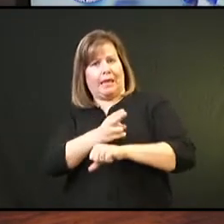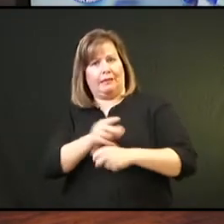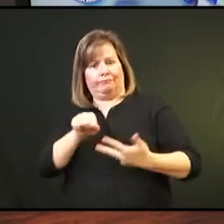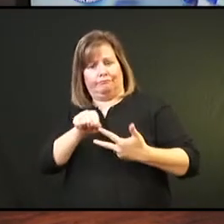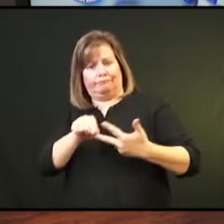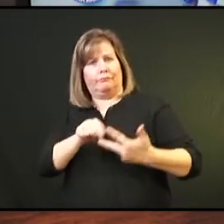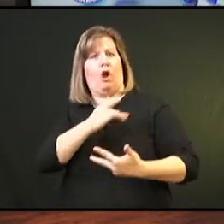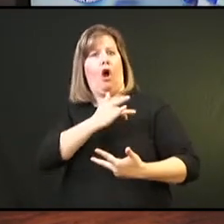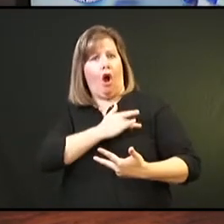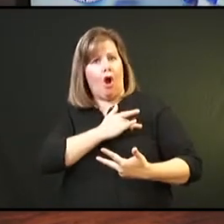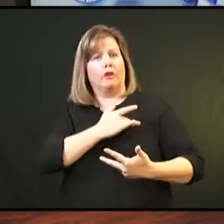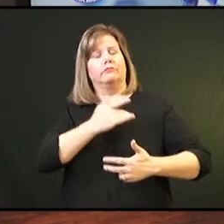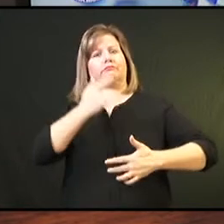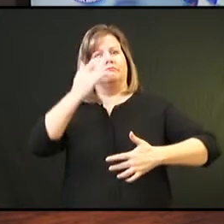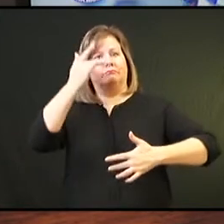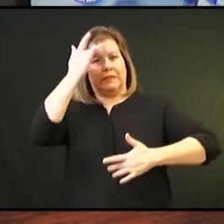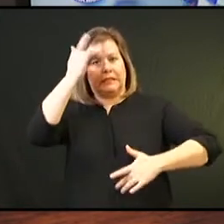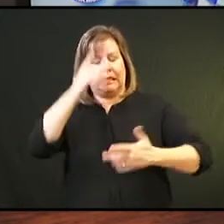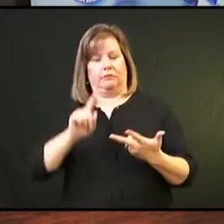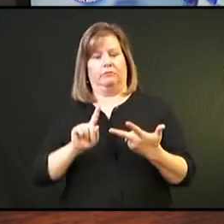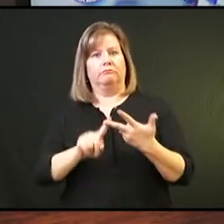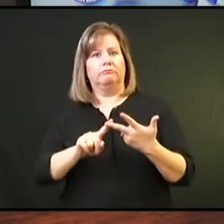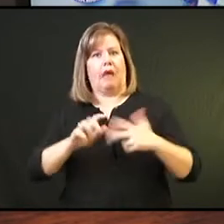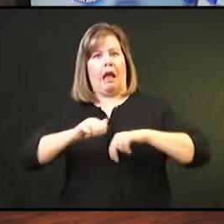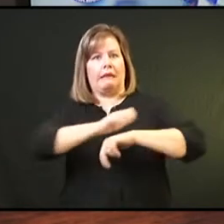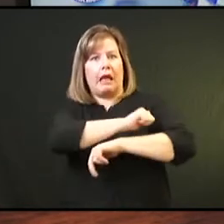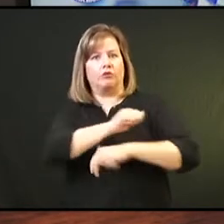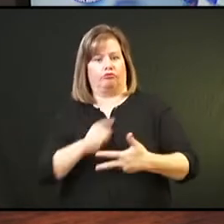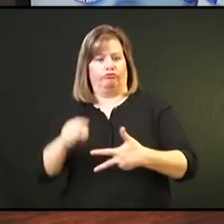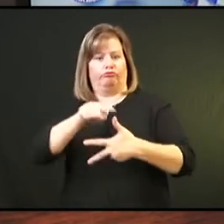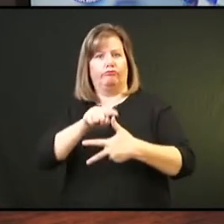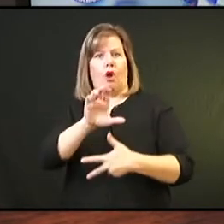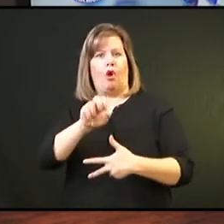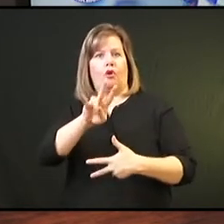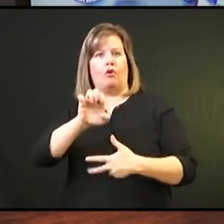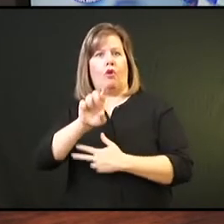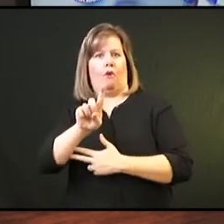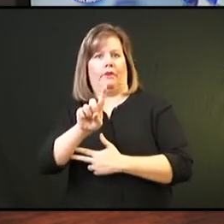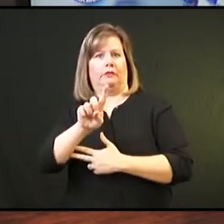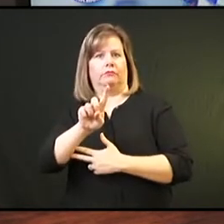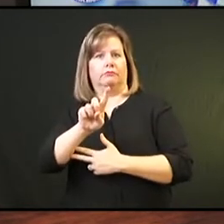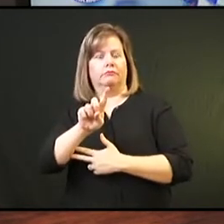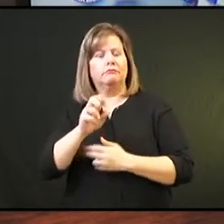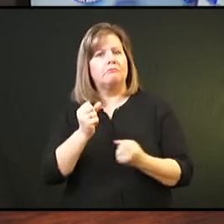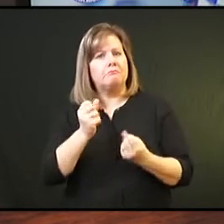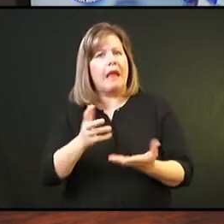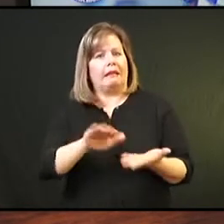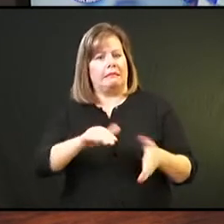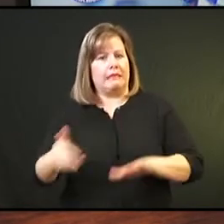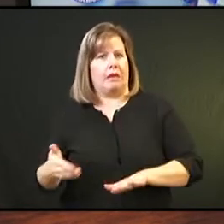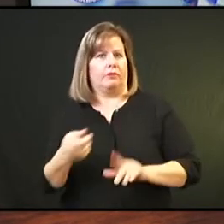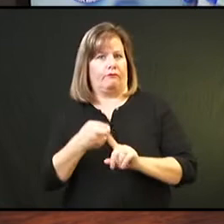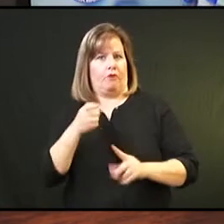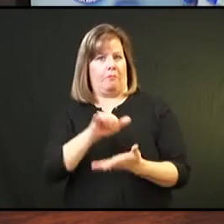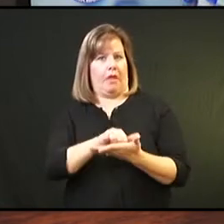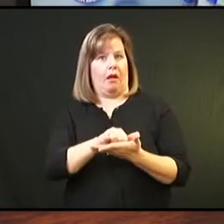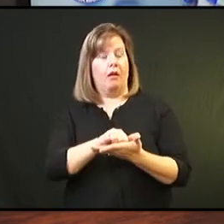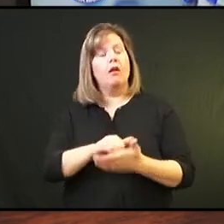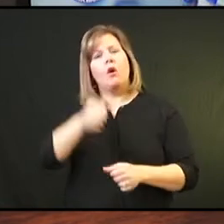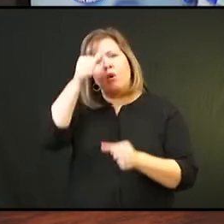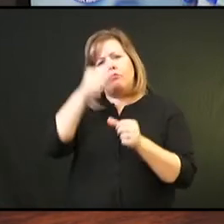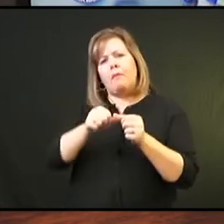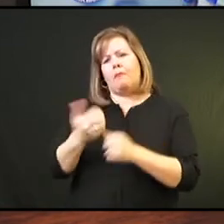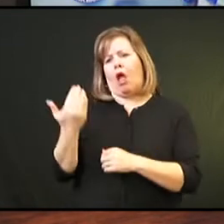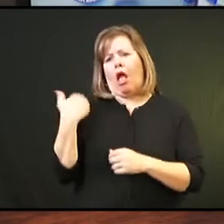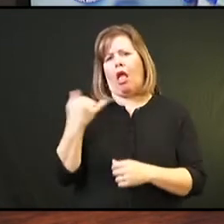away soon. I hope that's the case. I really do. And it's very true that on January 1st, there were no COVID-19 deaths